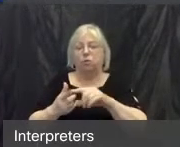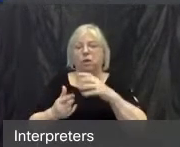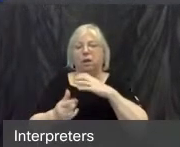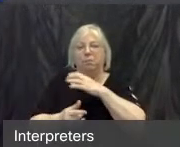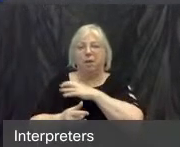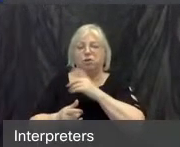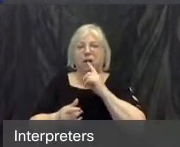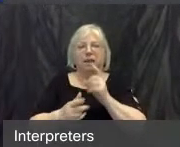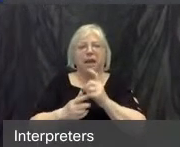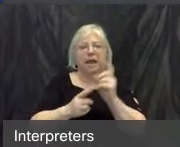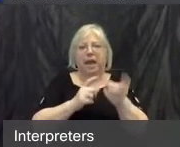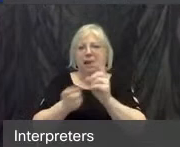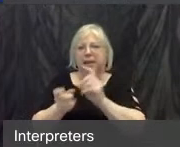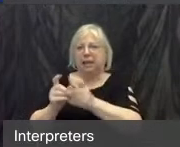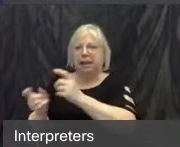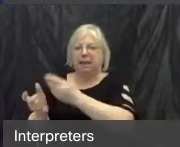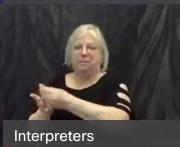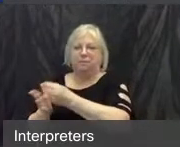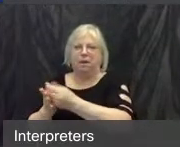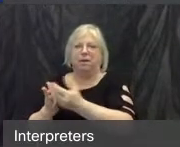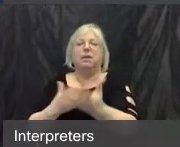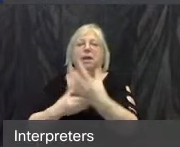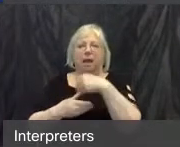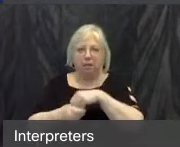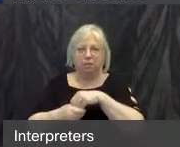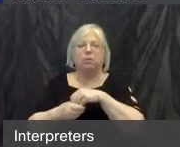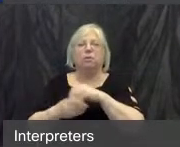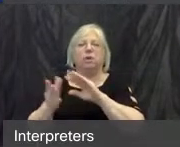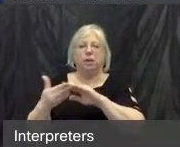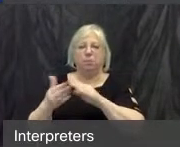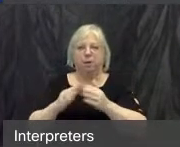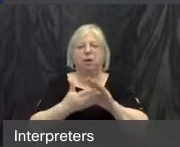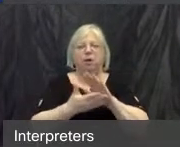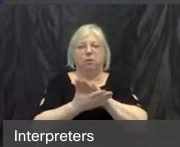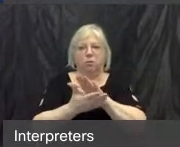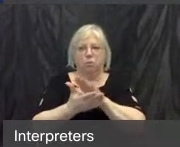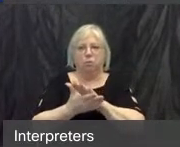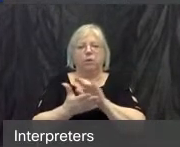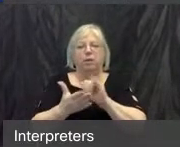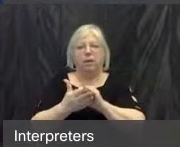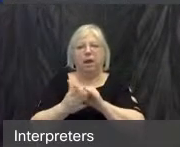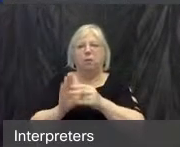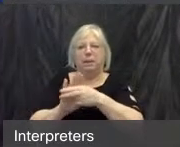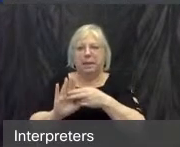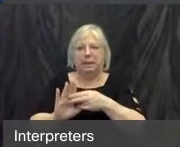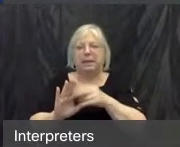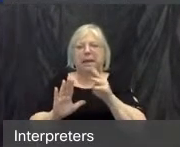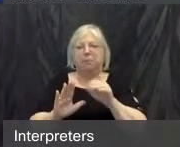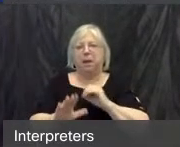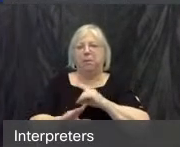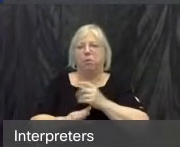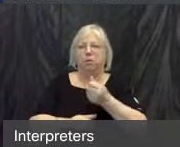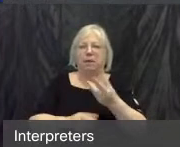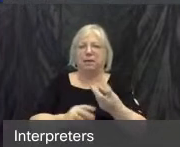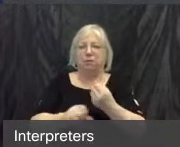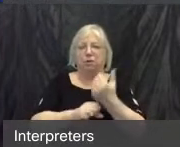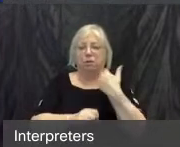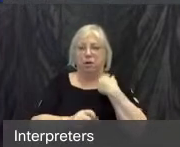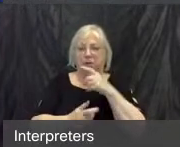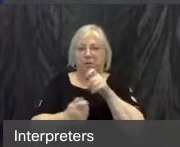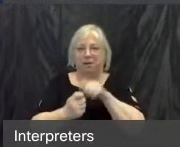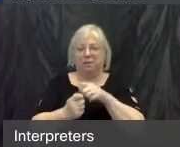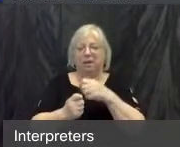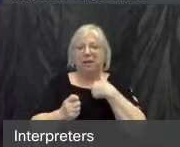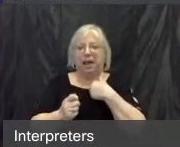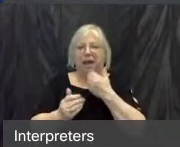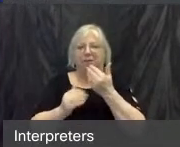they allocate those funds, and that does include the community schools. And that was designated by the board a few years ago specifically to have a